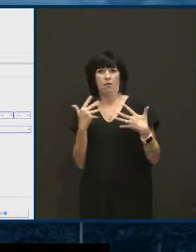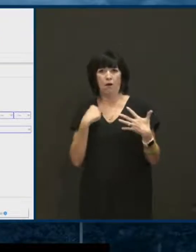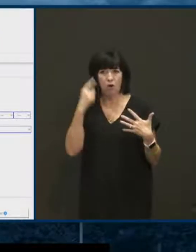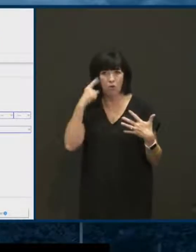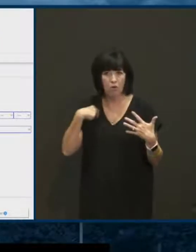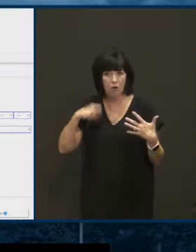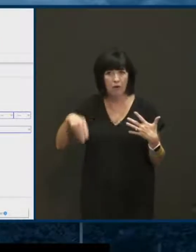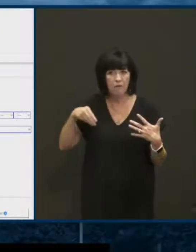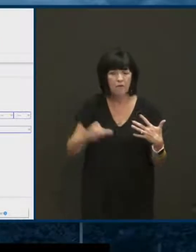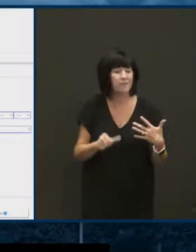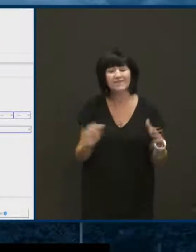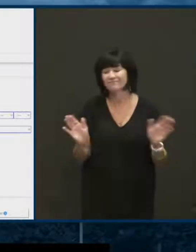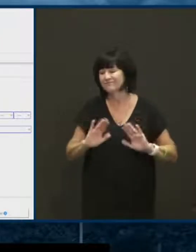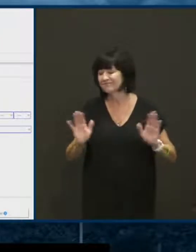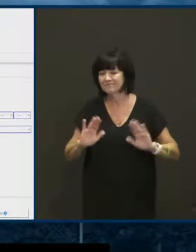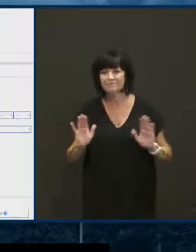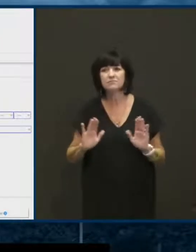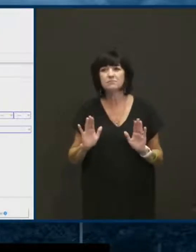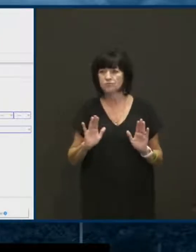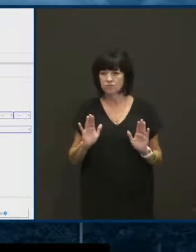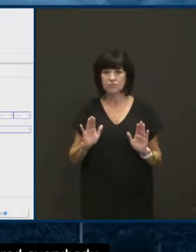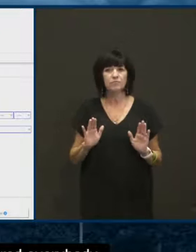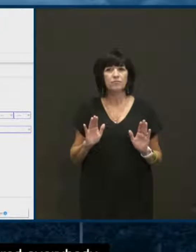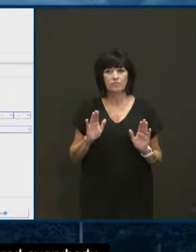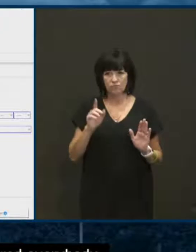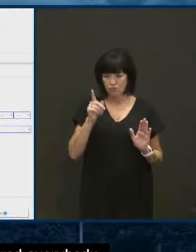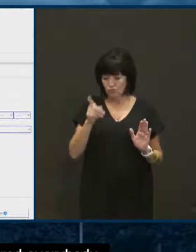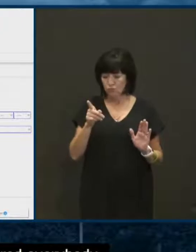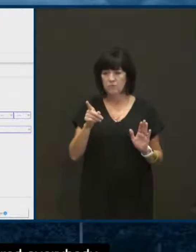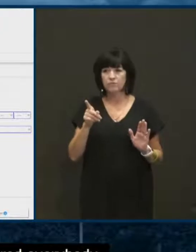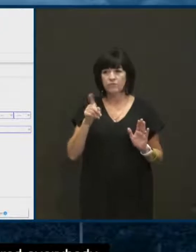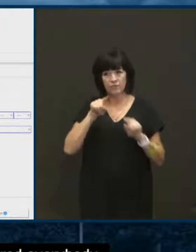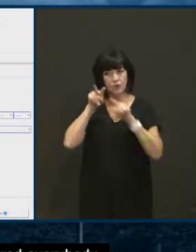not get tested. Again, these URLs are unique. You can get them at